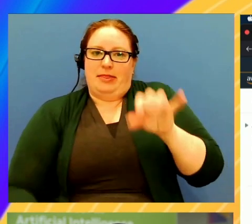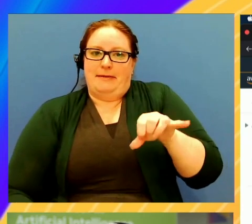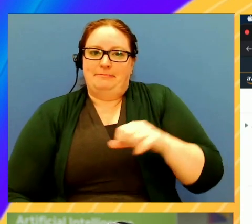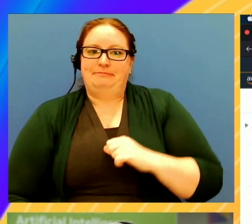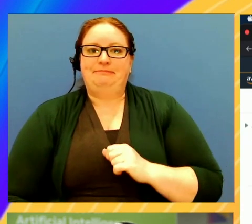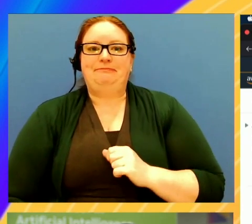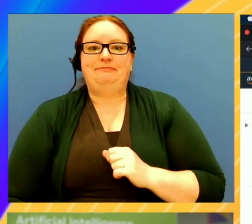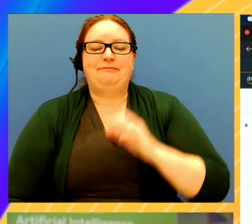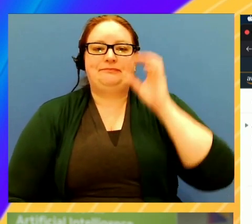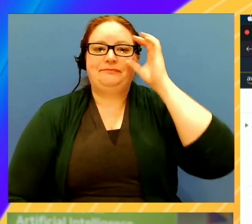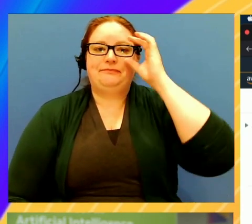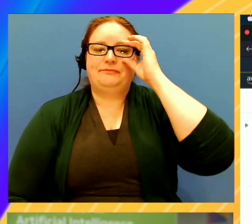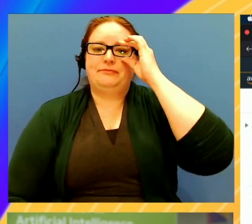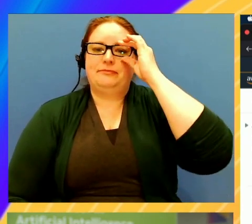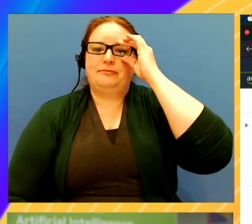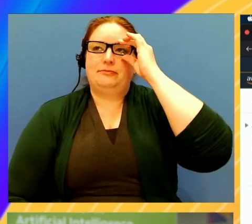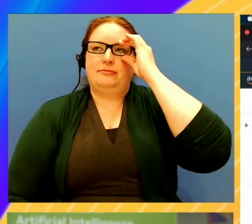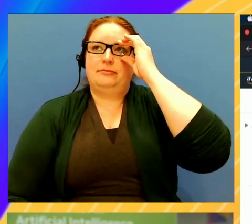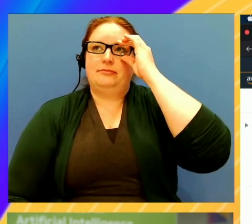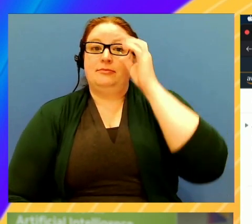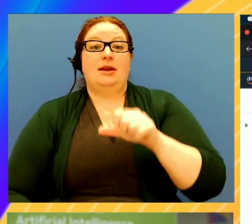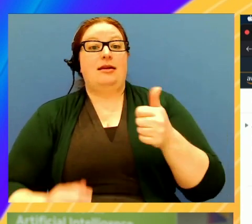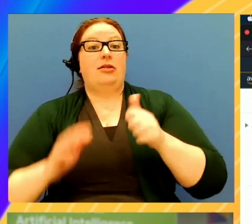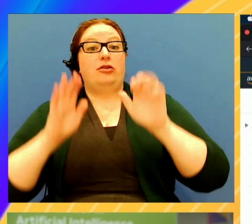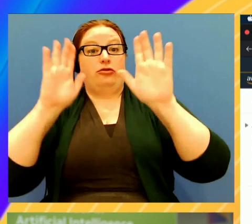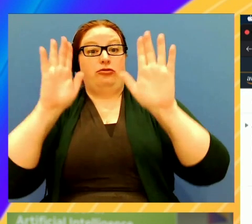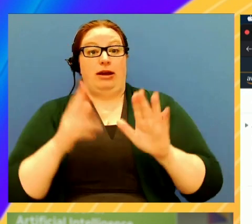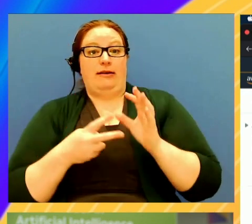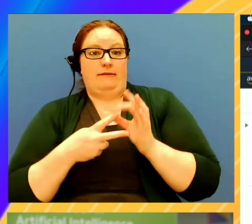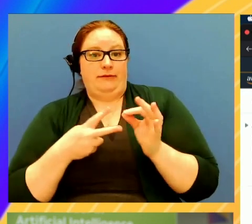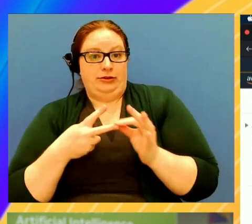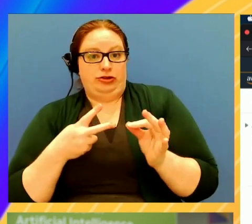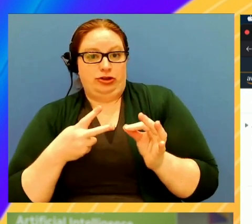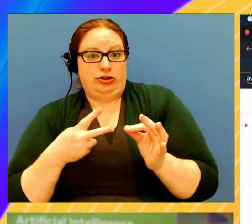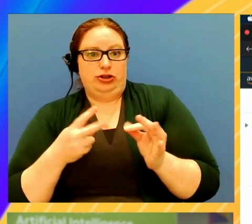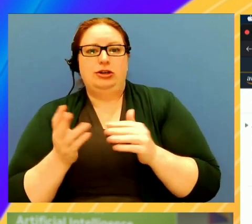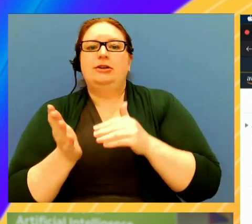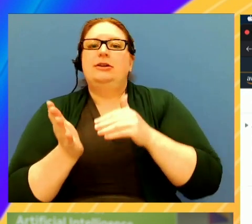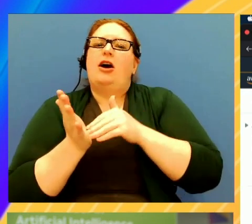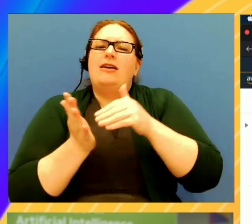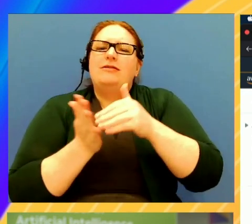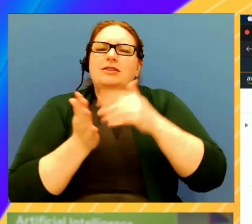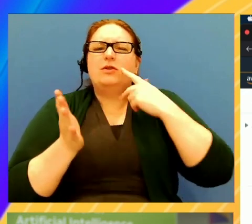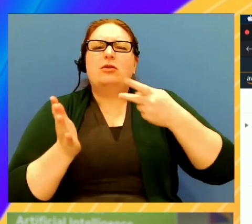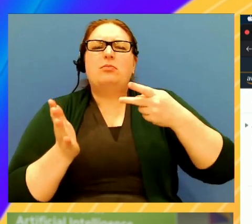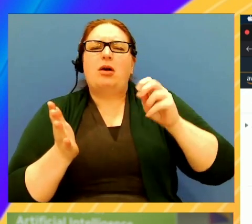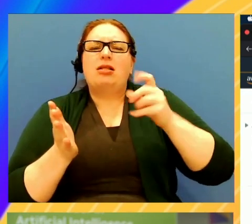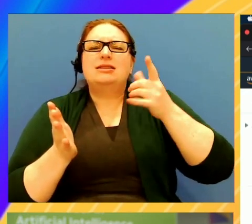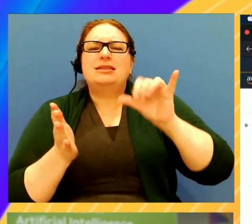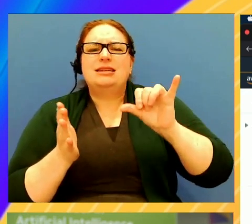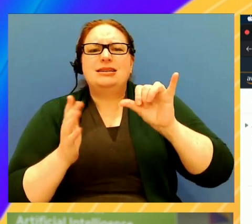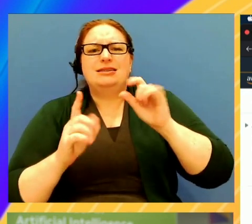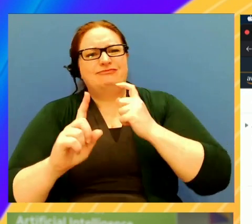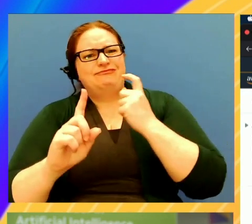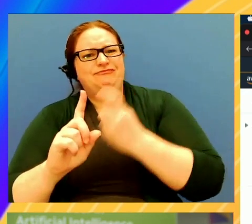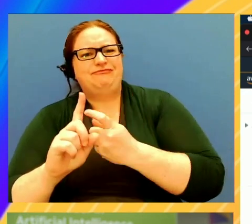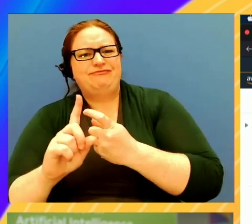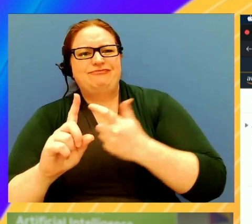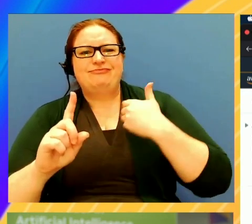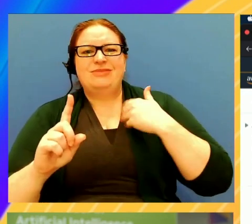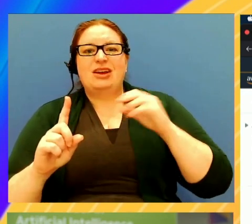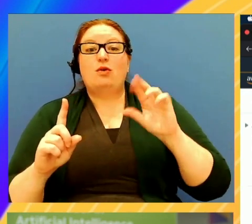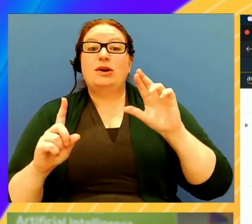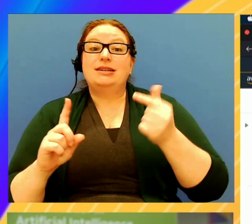it's another great feature of this, I just wanted to point out that a lot of times as you're doing this policy delegation, you see that you have the organization's described